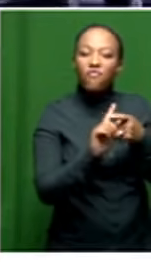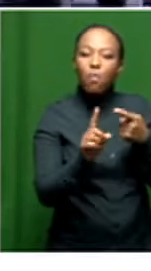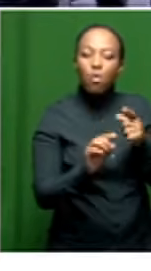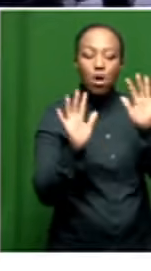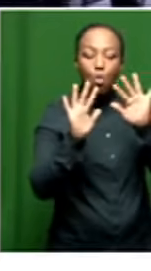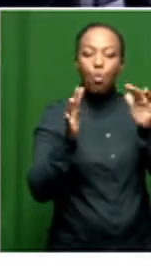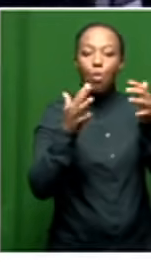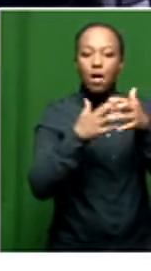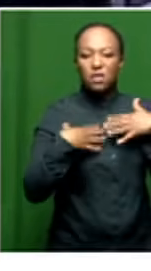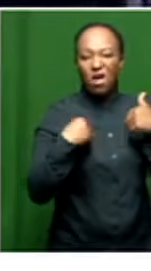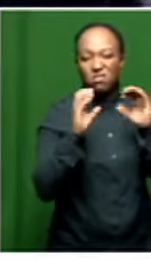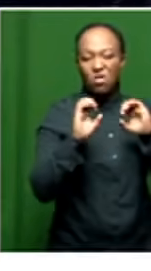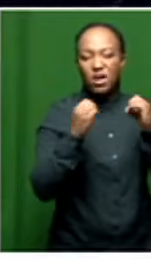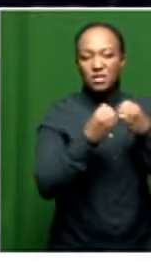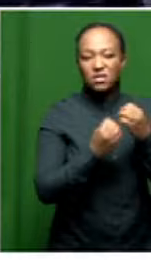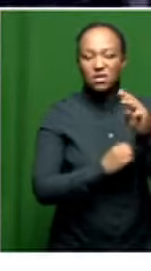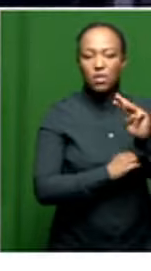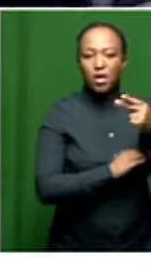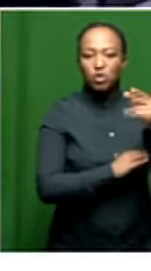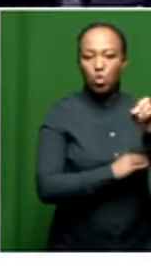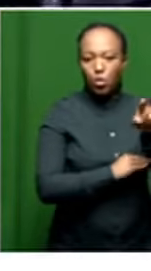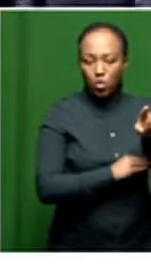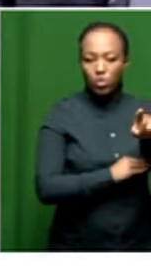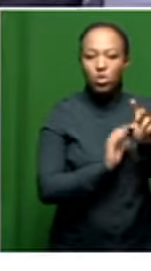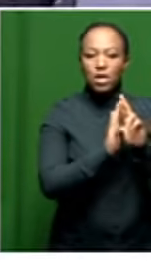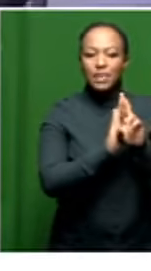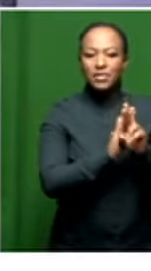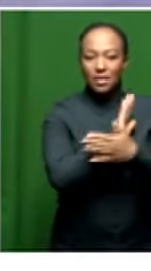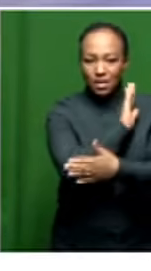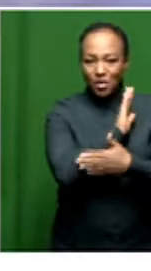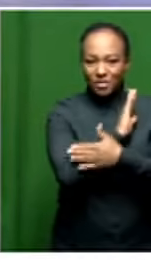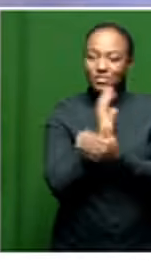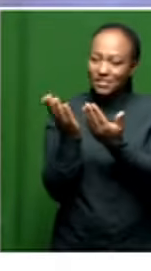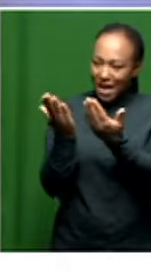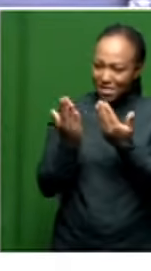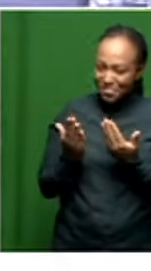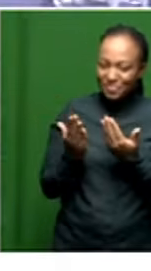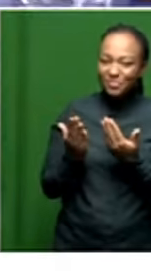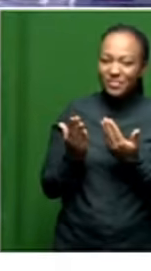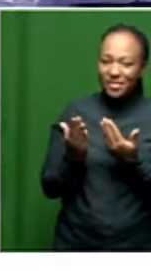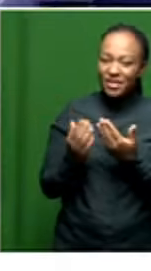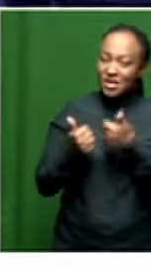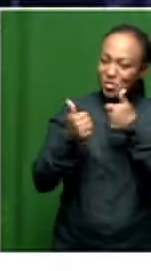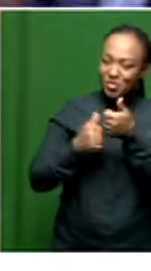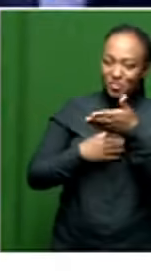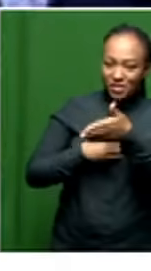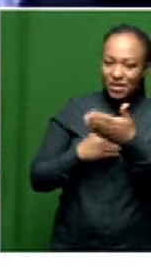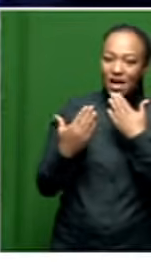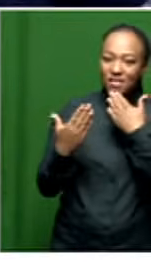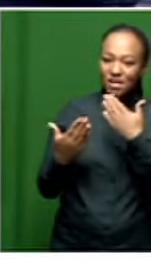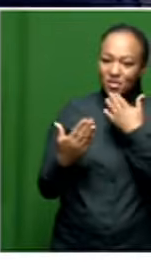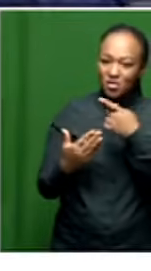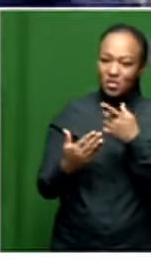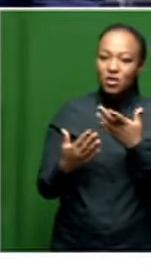Organization, Sakina, and he is the country representative. Owen, if you'd like to come and join me, it's lovely to have you here. Thank you so much